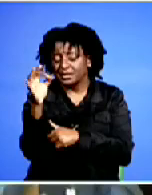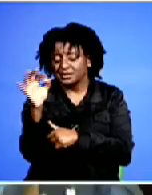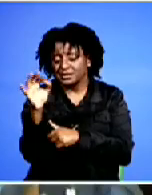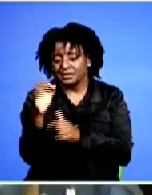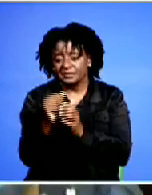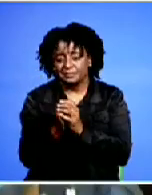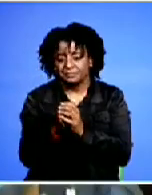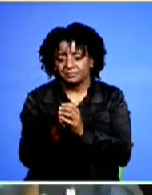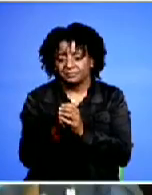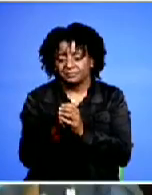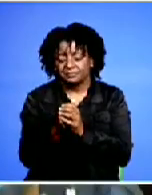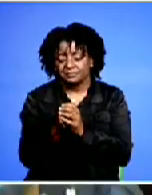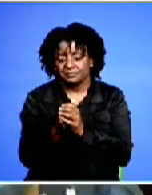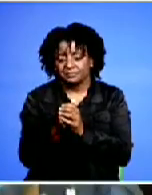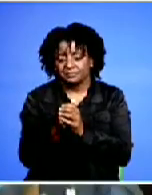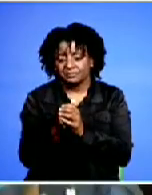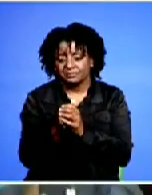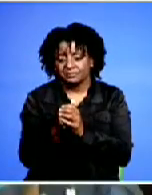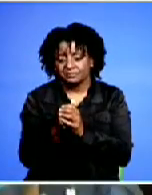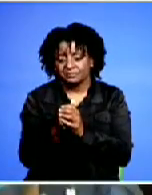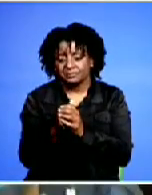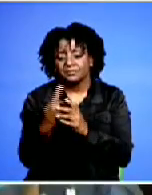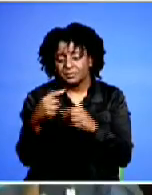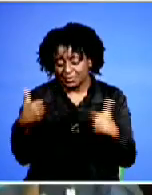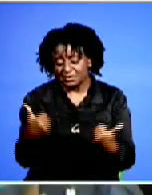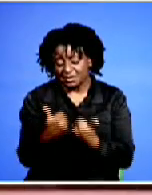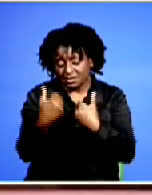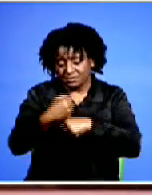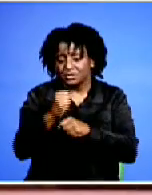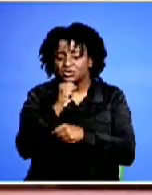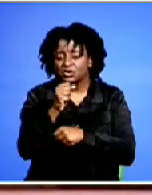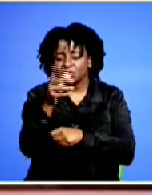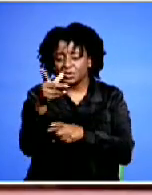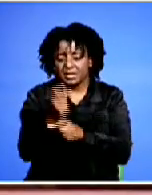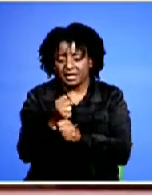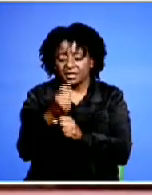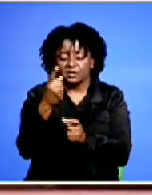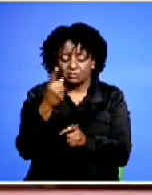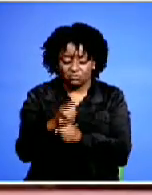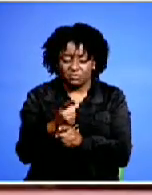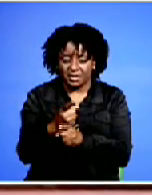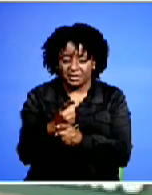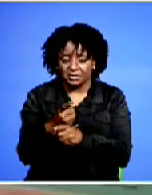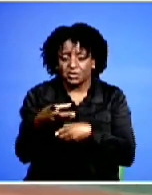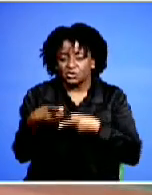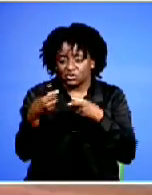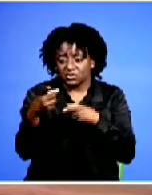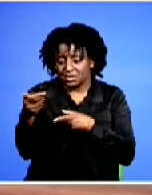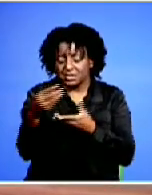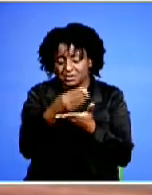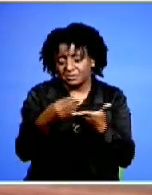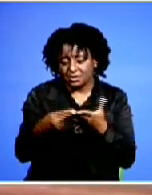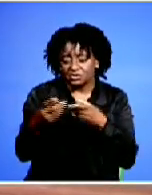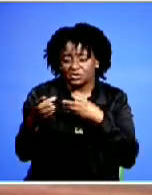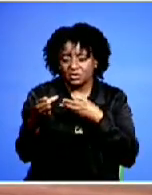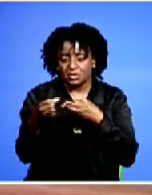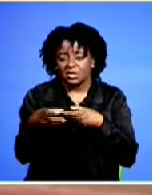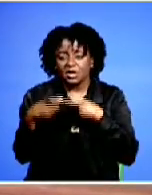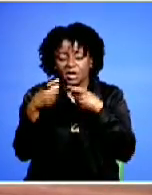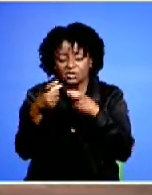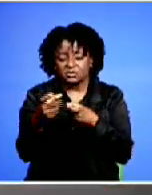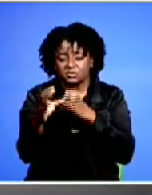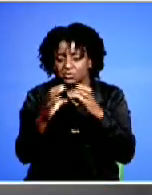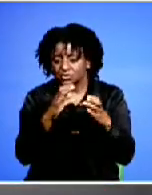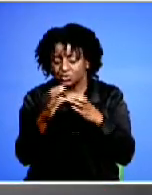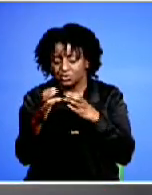The challenge, of course, is making sure that you get it right. During his budget contribution, the Minister of Health shared that the NHI